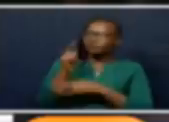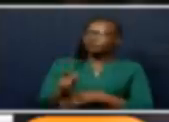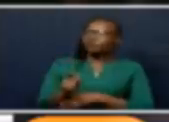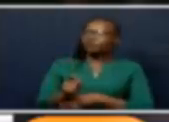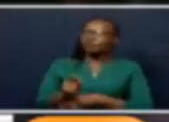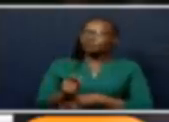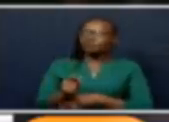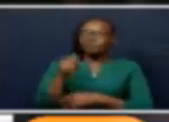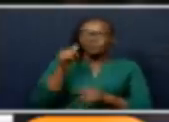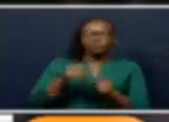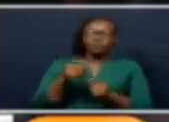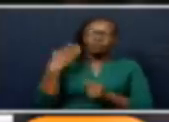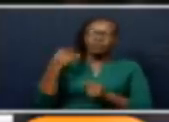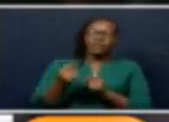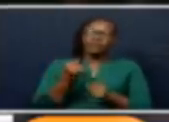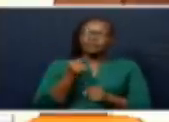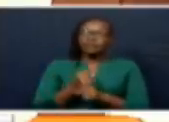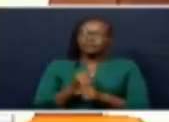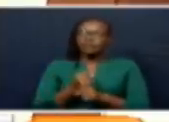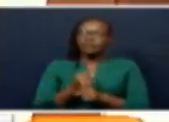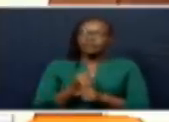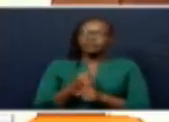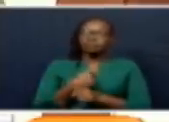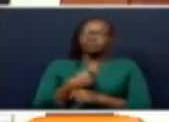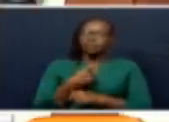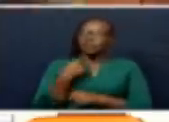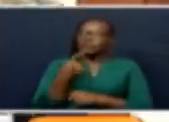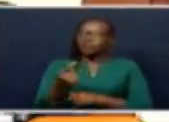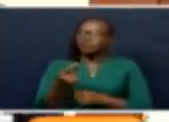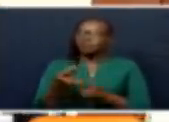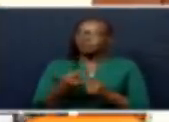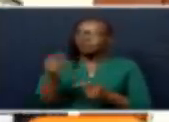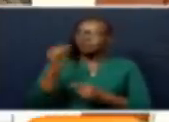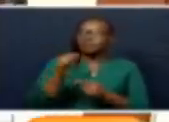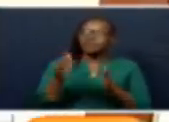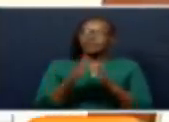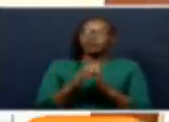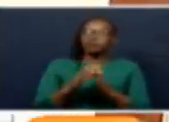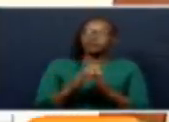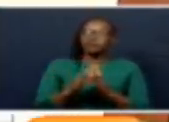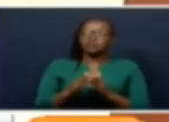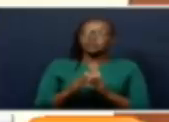I told you if the president would have just decided from State House